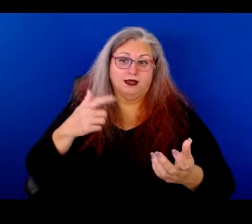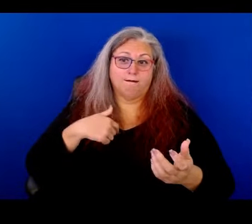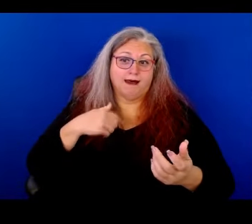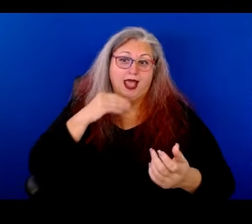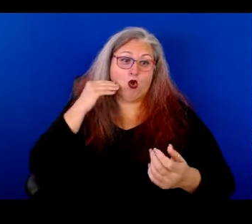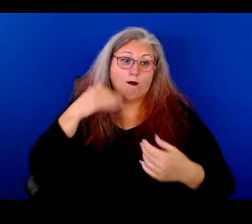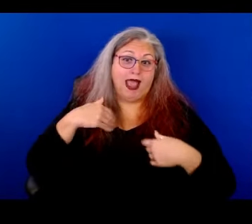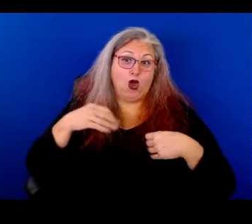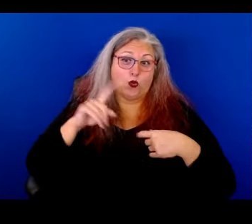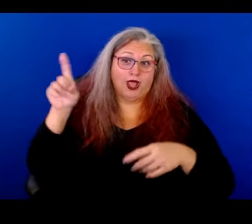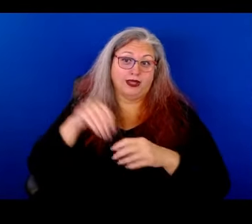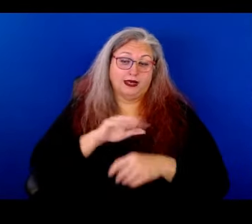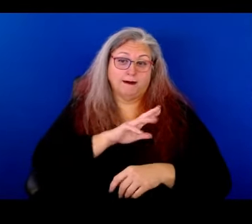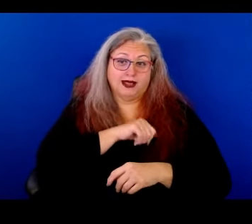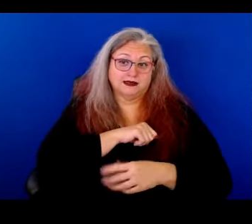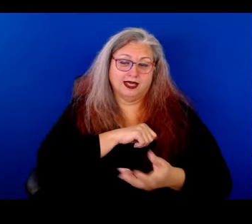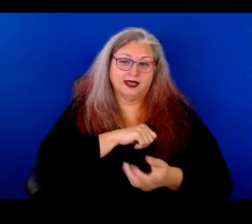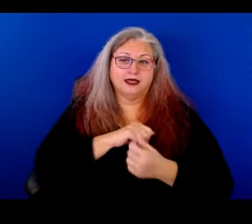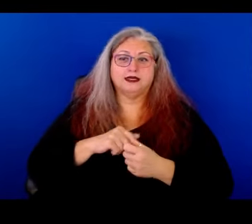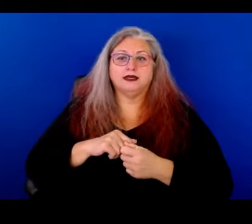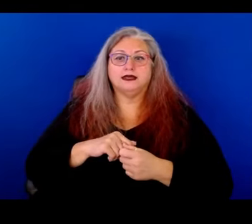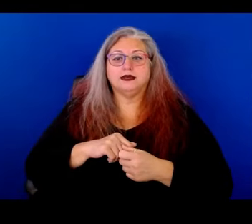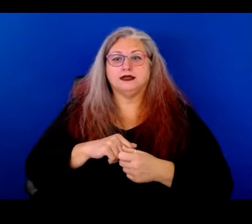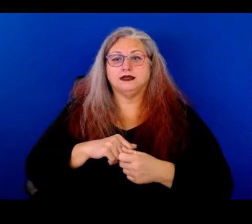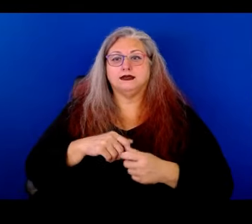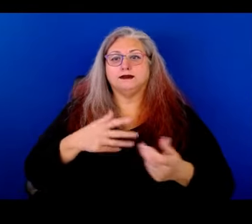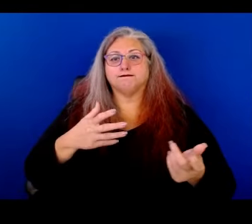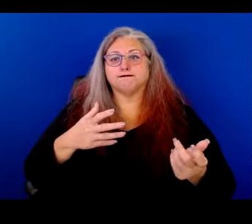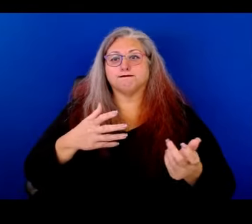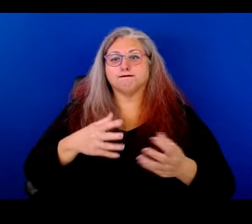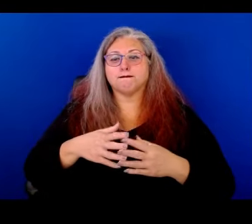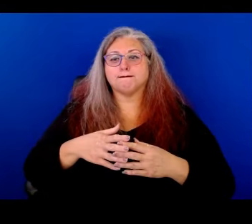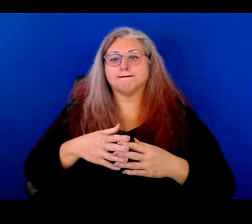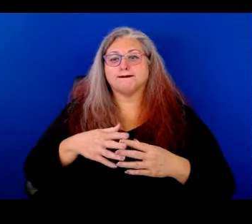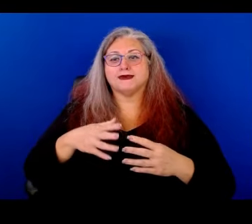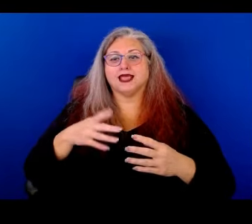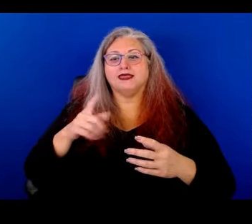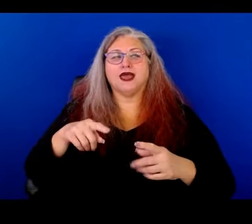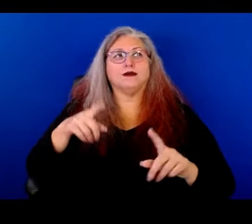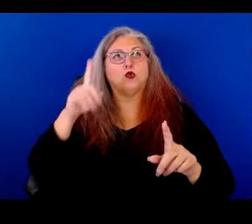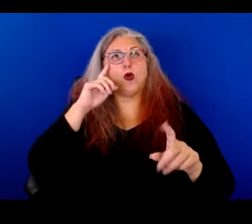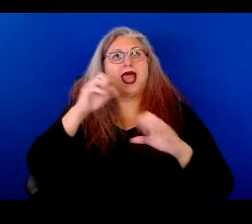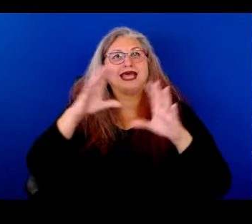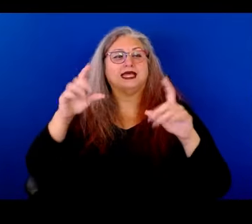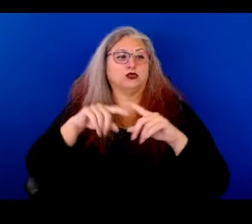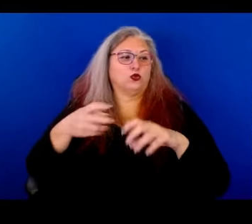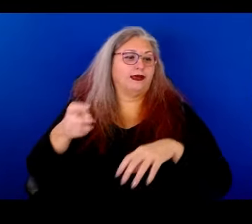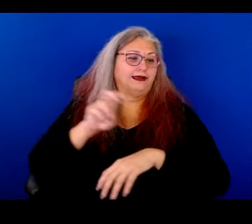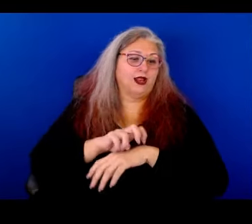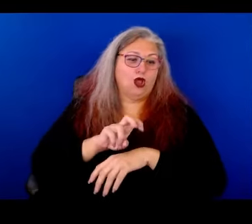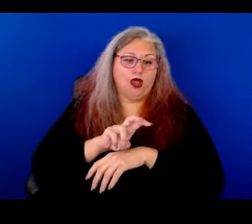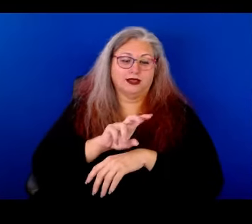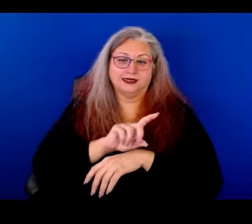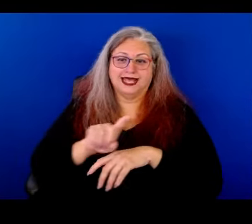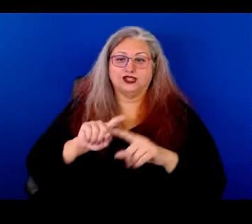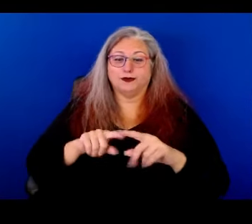home I own is in Palestine. And you know, the idea of getting on stage and being like